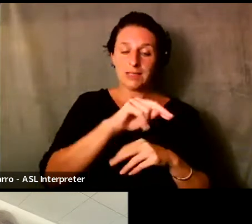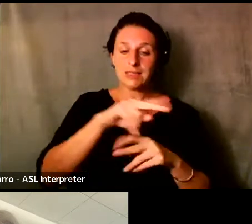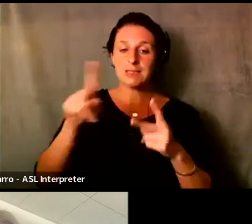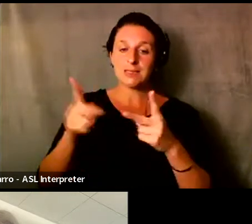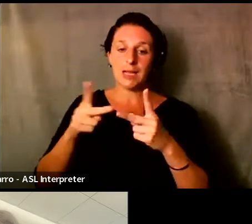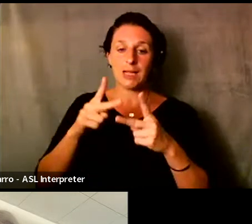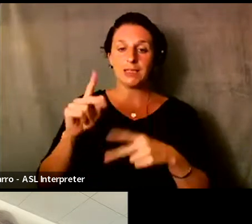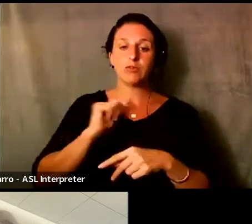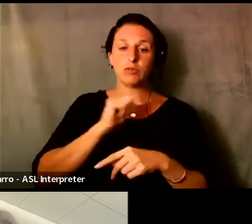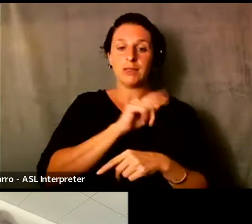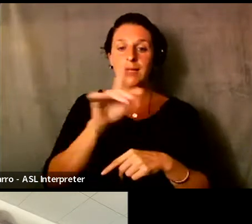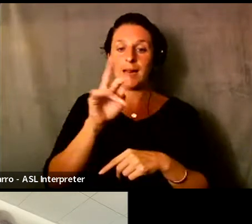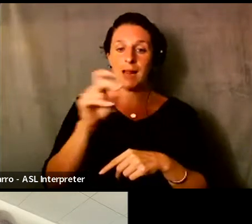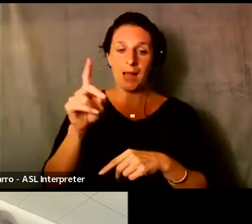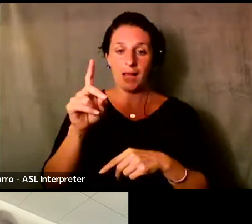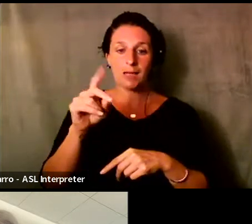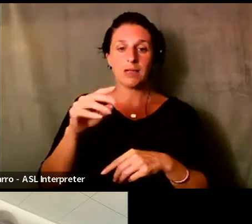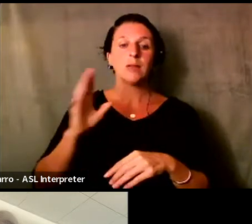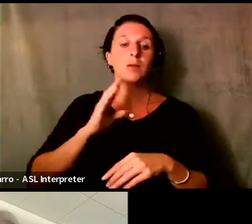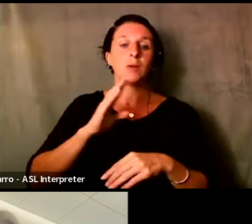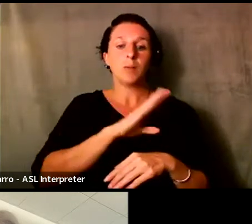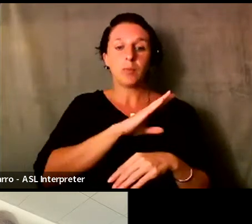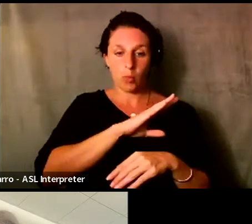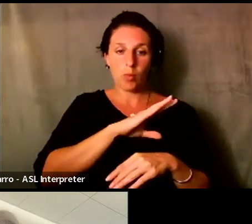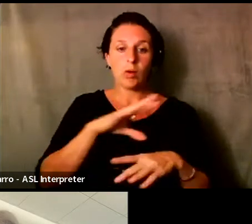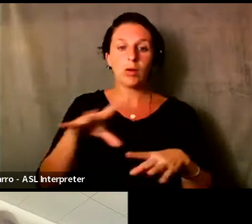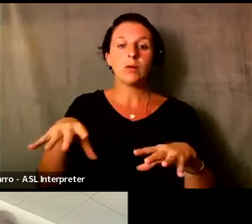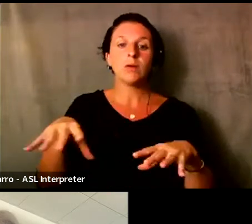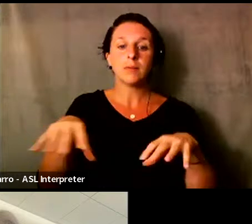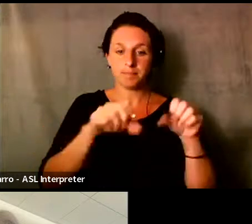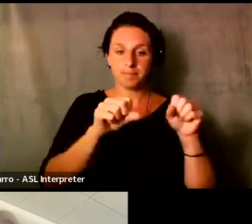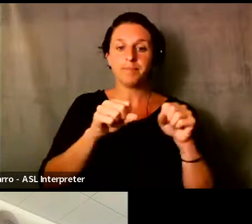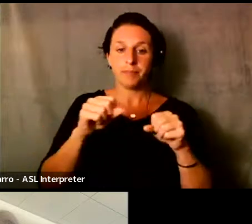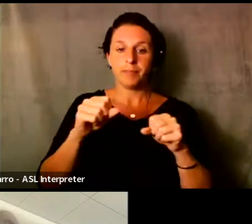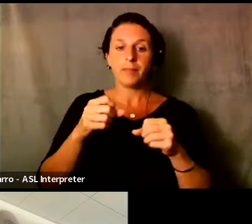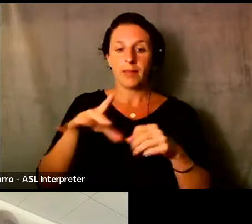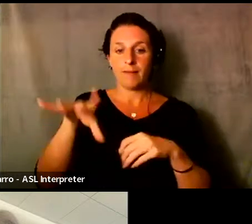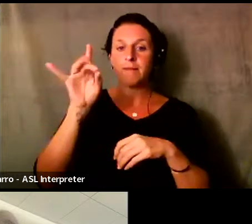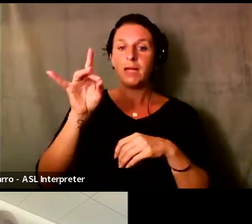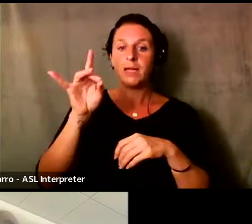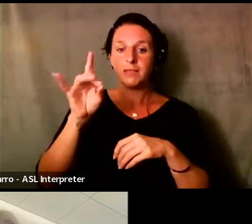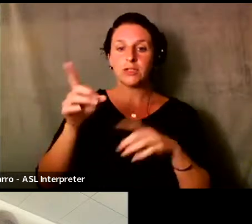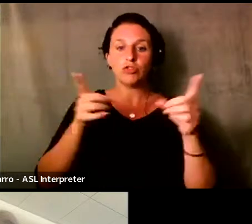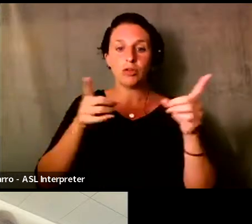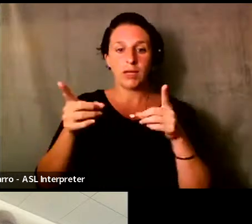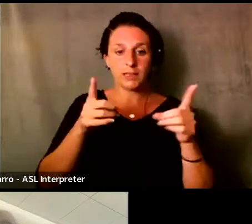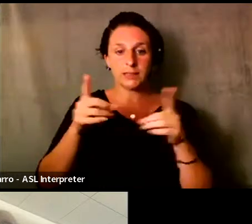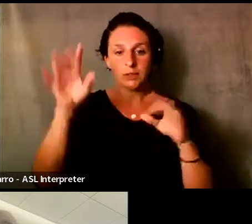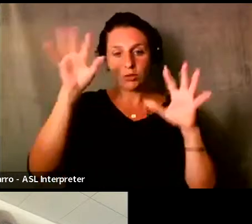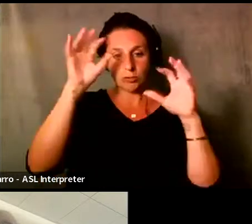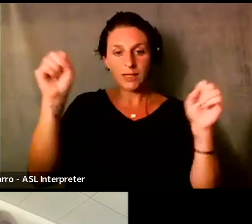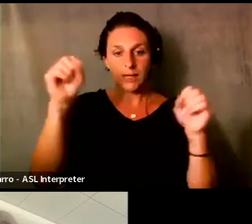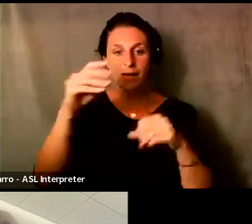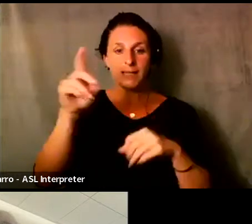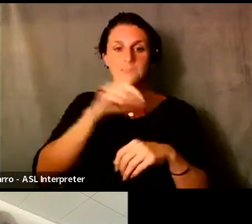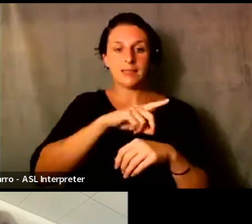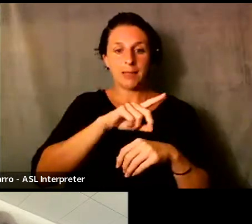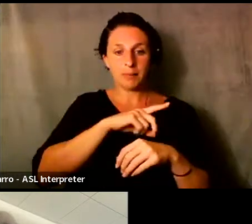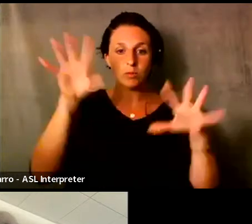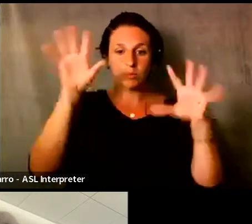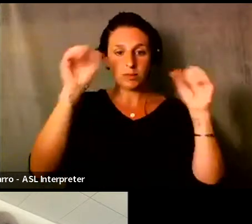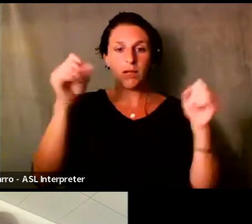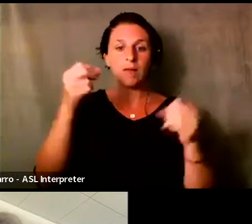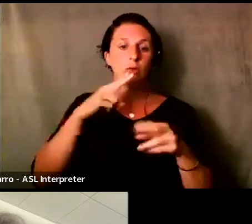Land, the board upheld the findings and directed the superintendent and deputy superintendent of human resources and